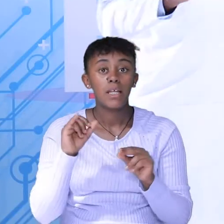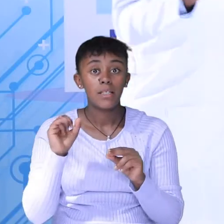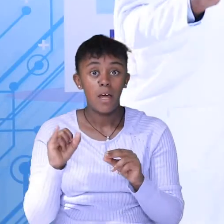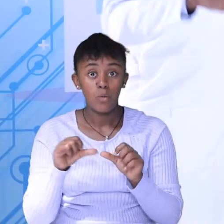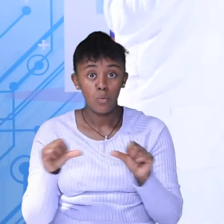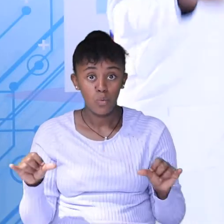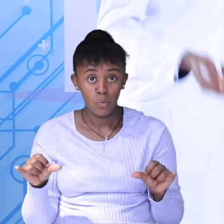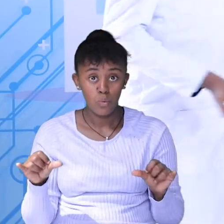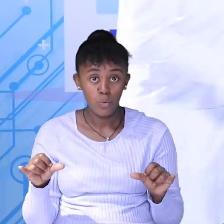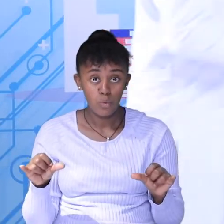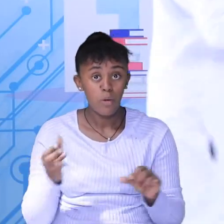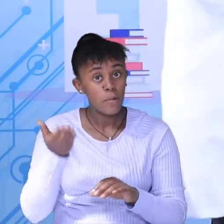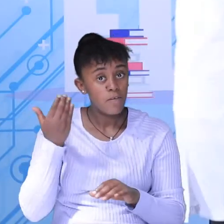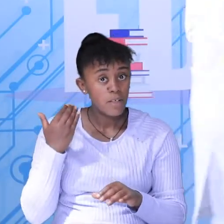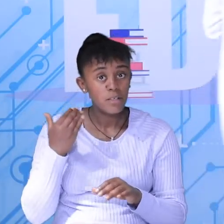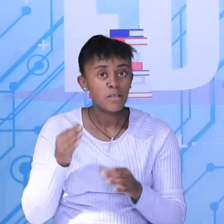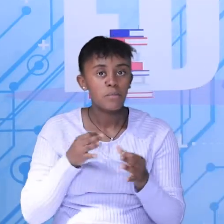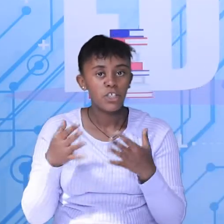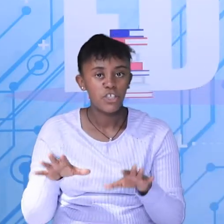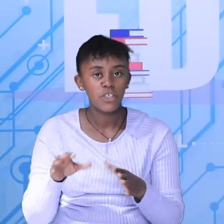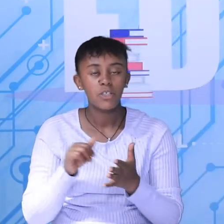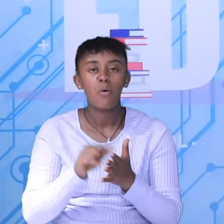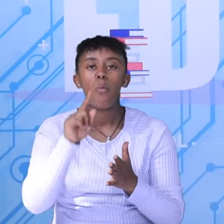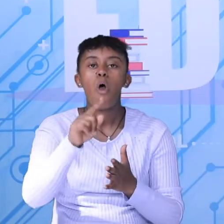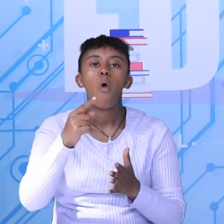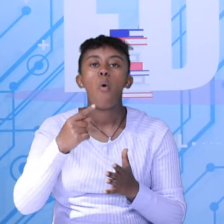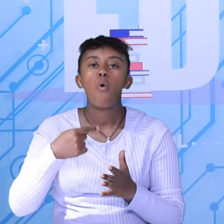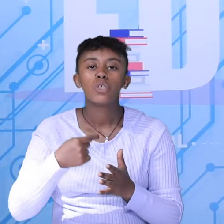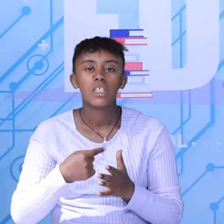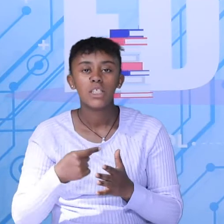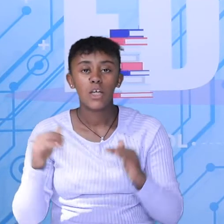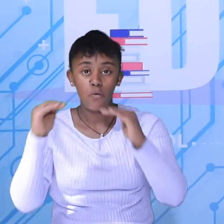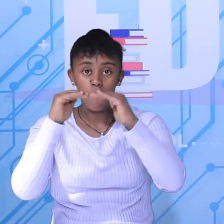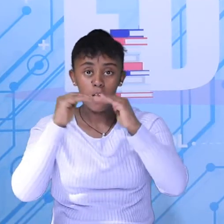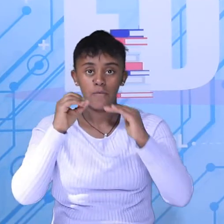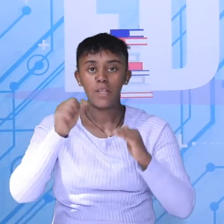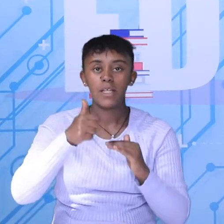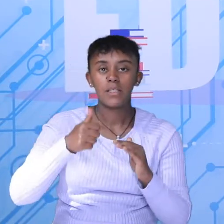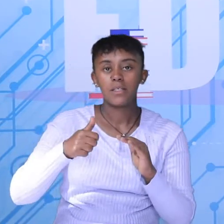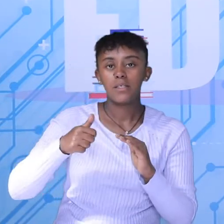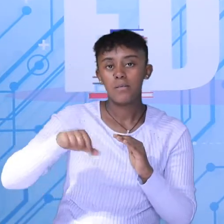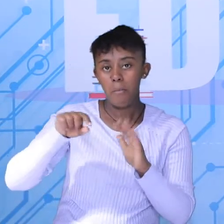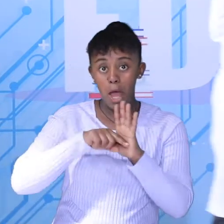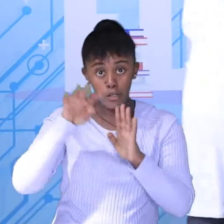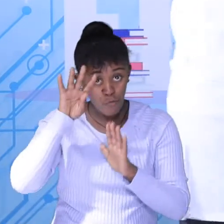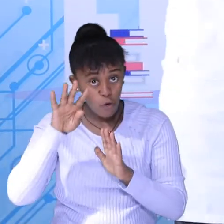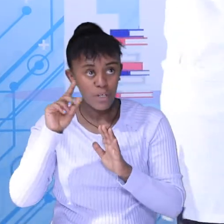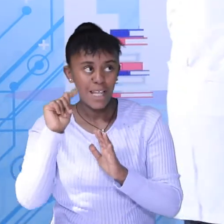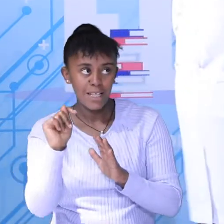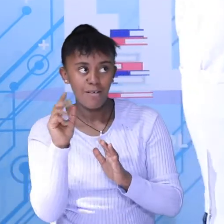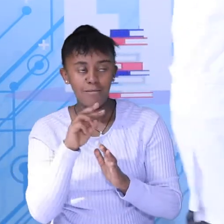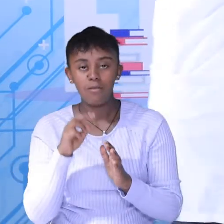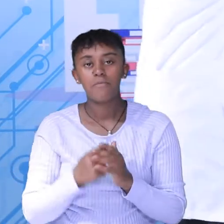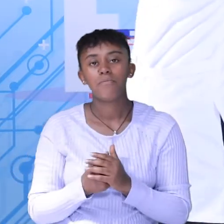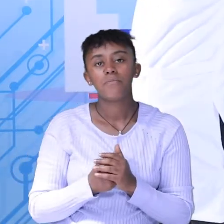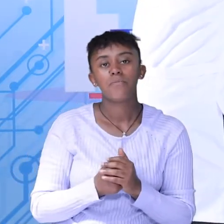be Gauss. Previously, I have mentioned that 1 Gauss is equivalent to that of 10 to the power of minus 4 Tesla. So you